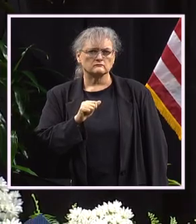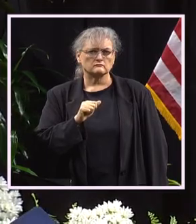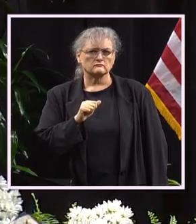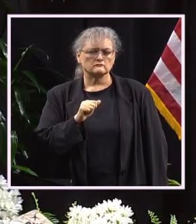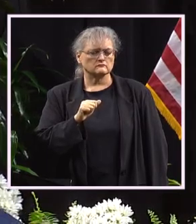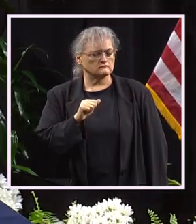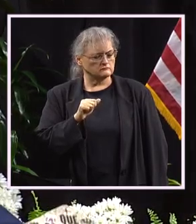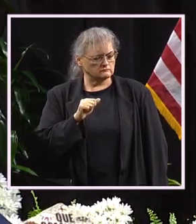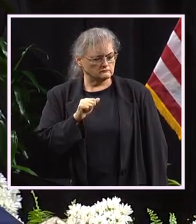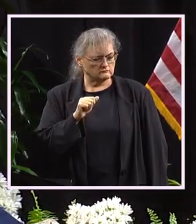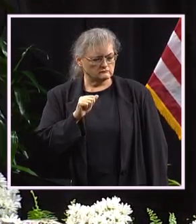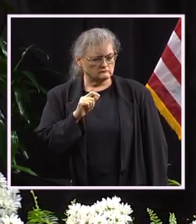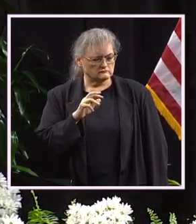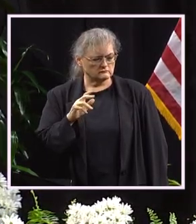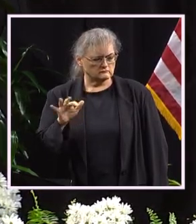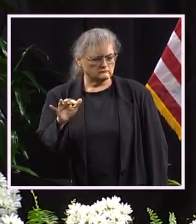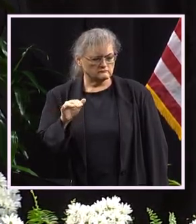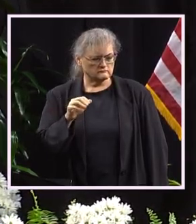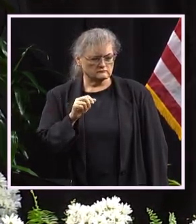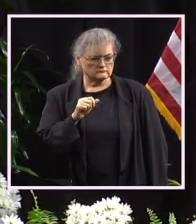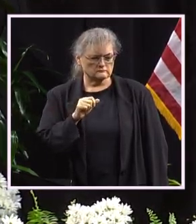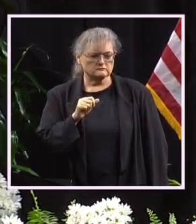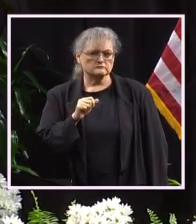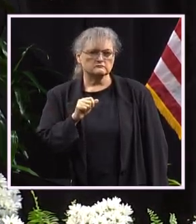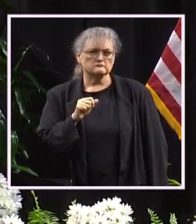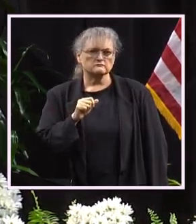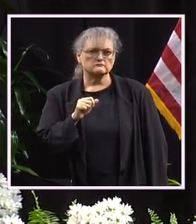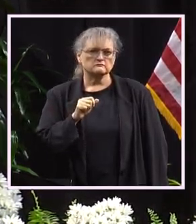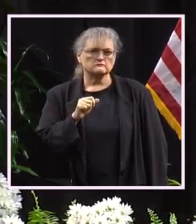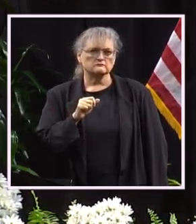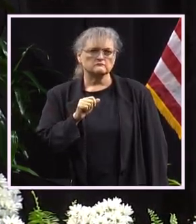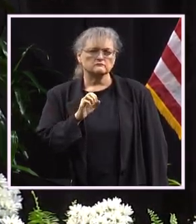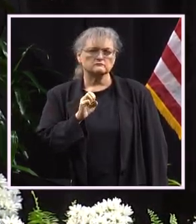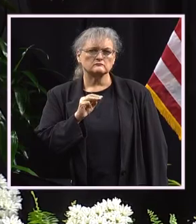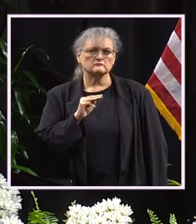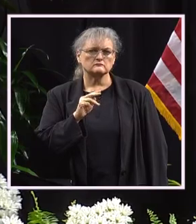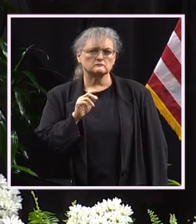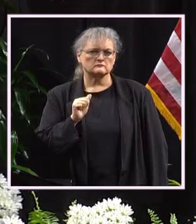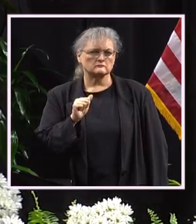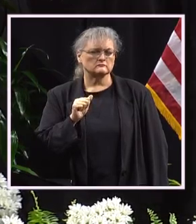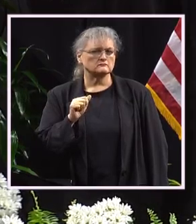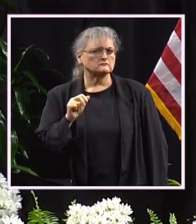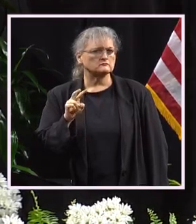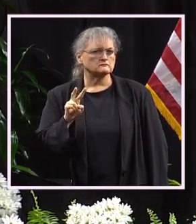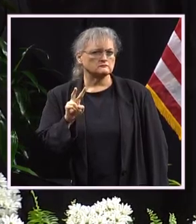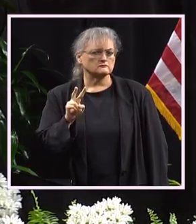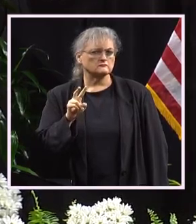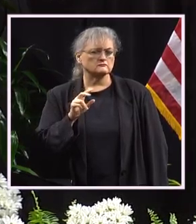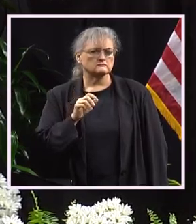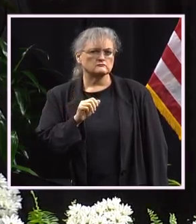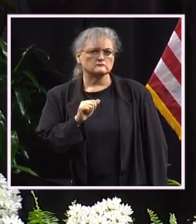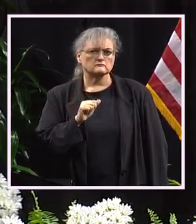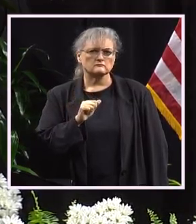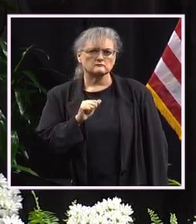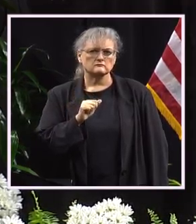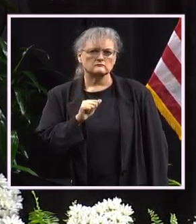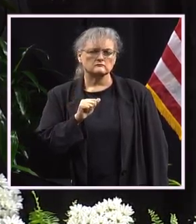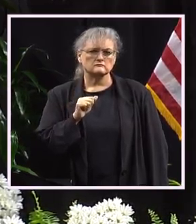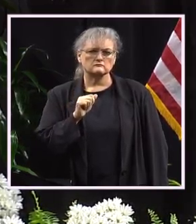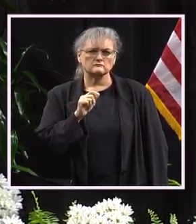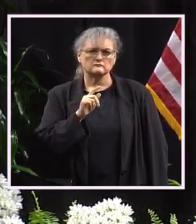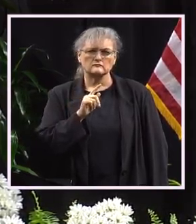Shasa K. Sweet, summa cum laude. Emma Elise Van Pay, cum laude. Kiera